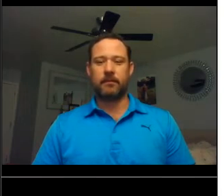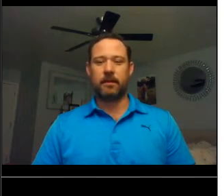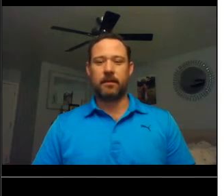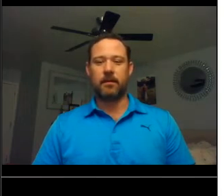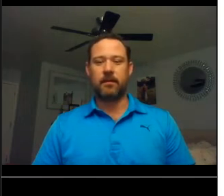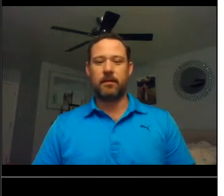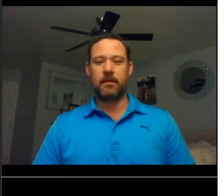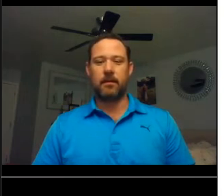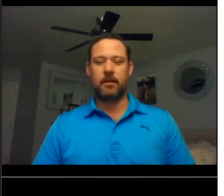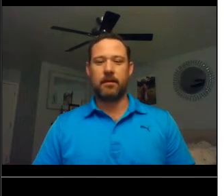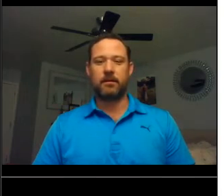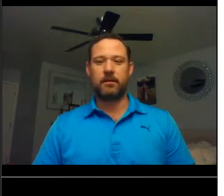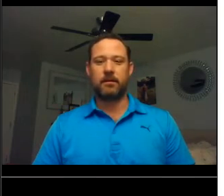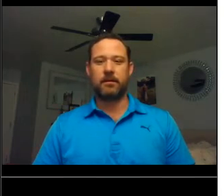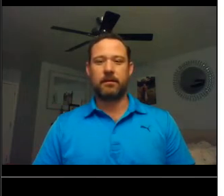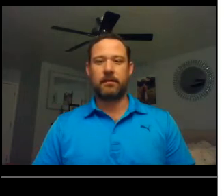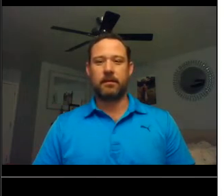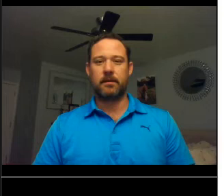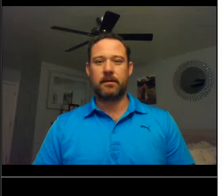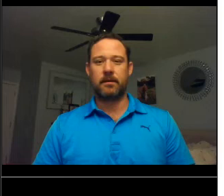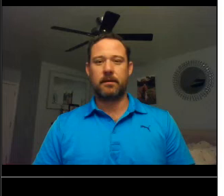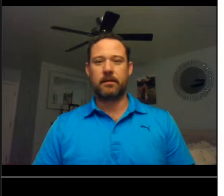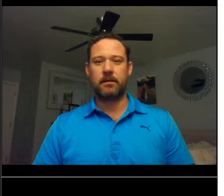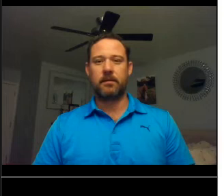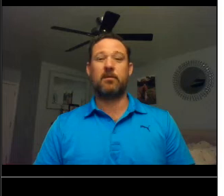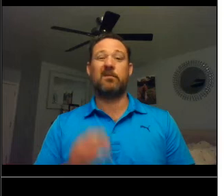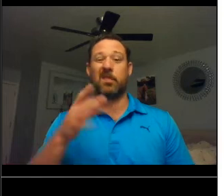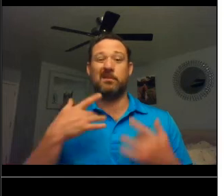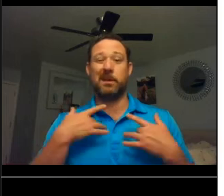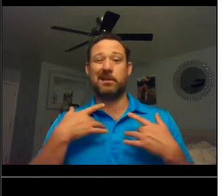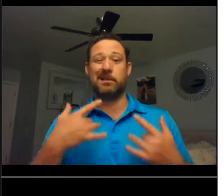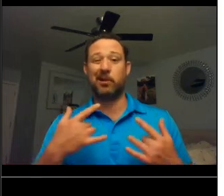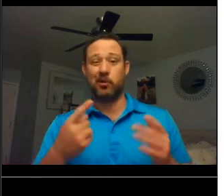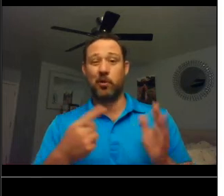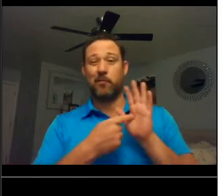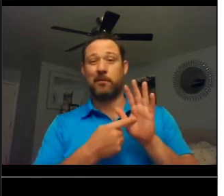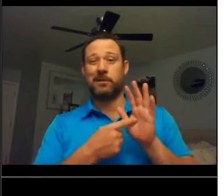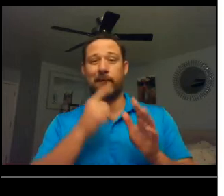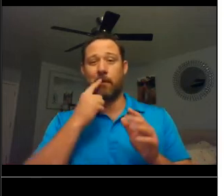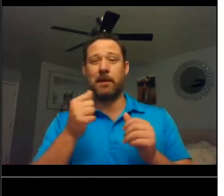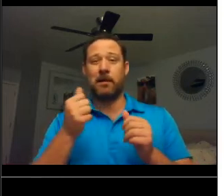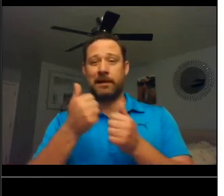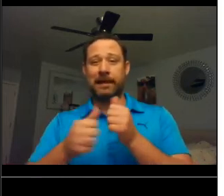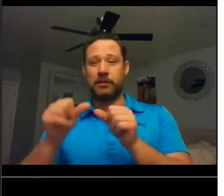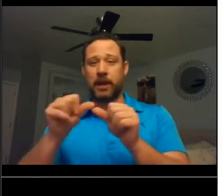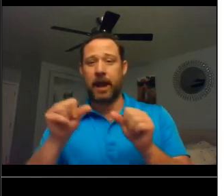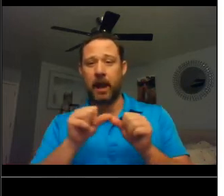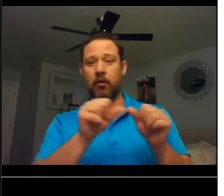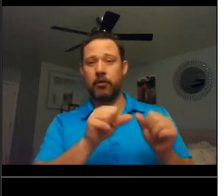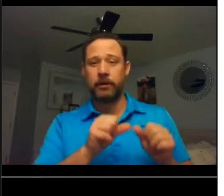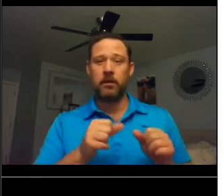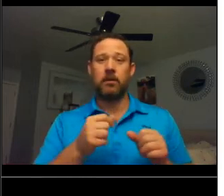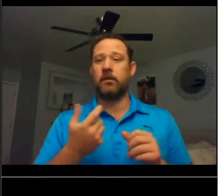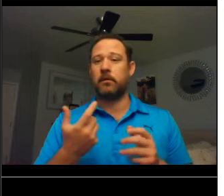My other question is this going to be considered to have a representation from each area? Like, for example, from